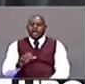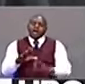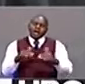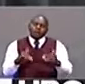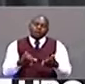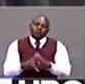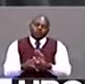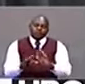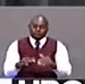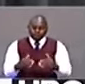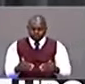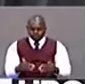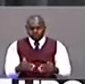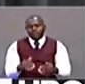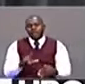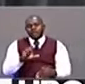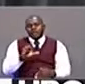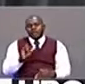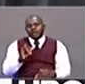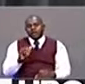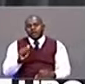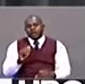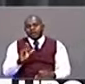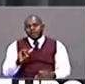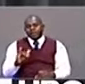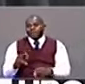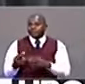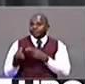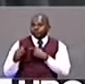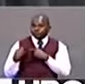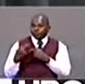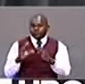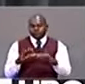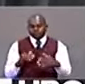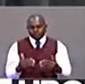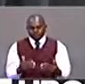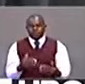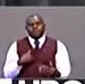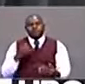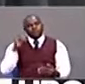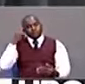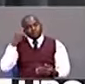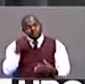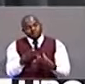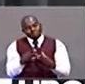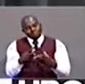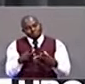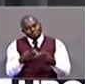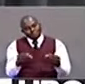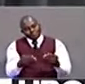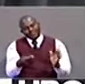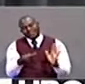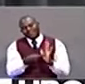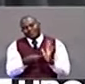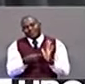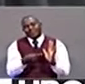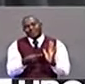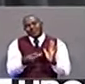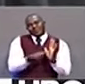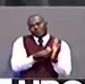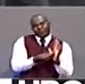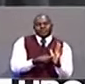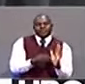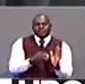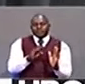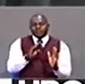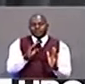the issues of liabilities and obligations? Because I think there was an omission there. We didn't provide for that. So I do